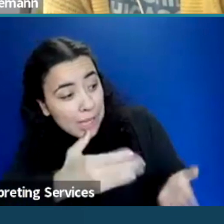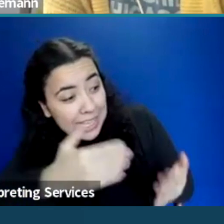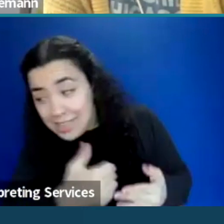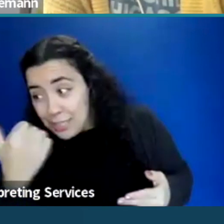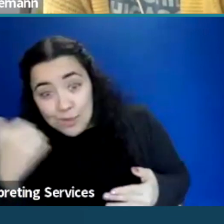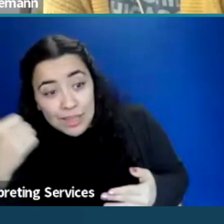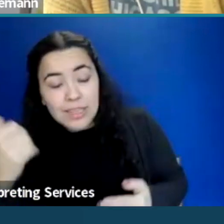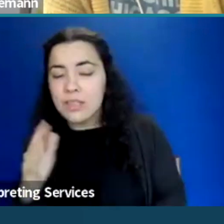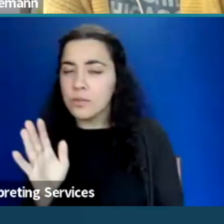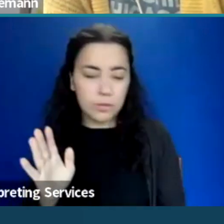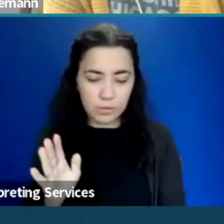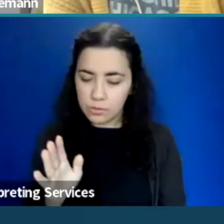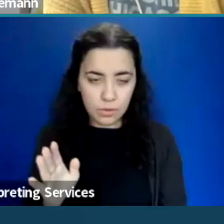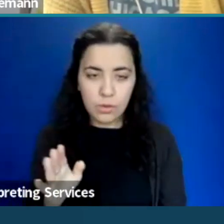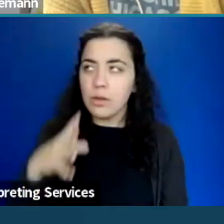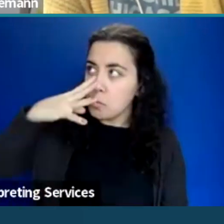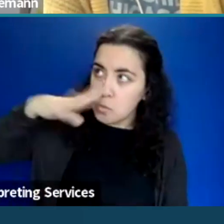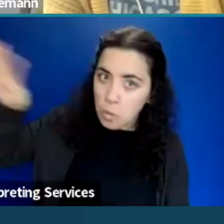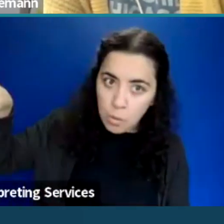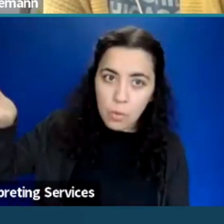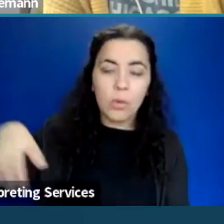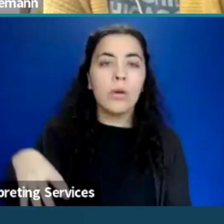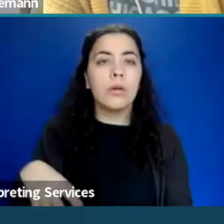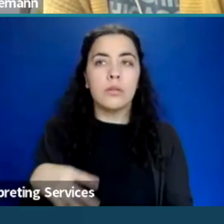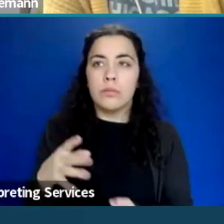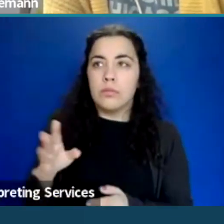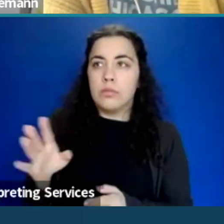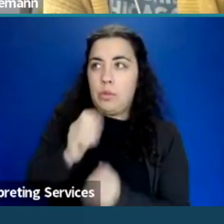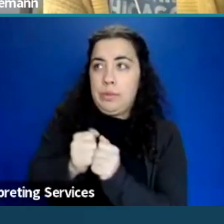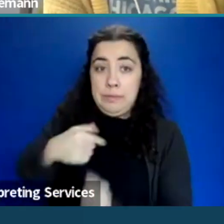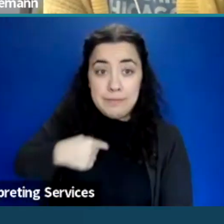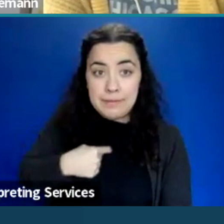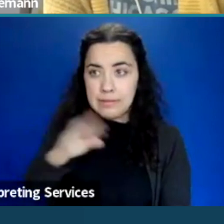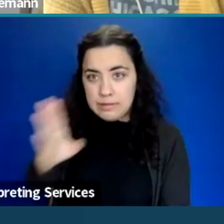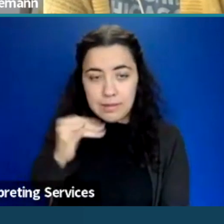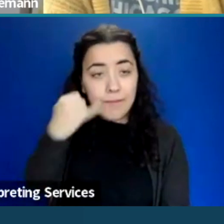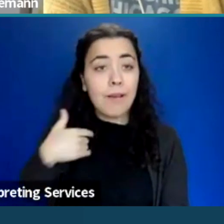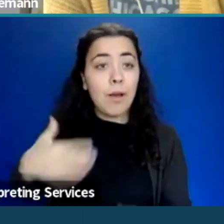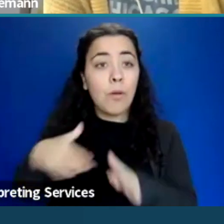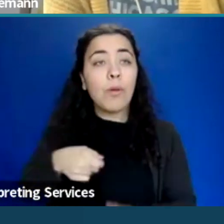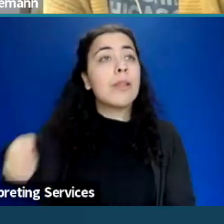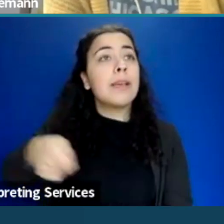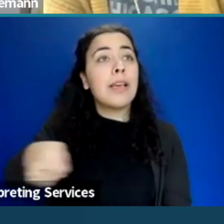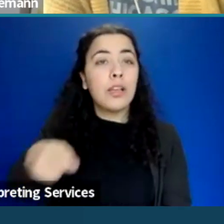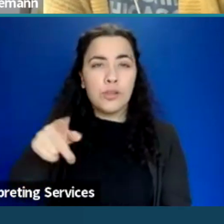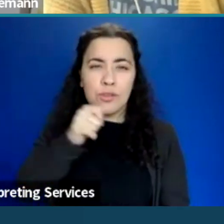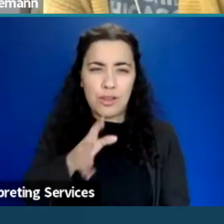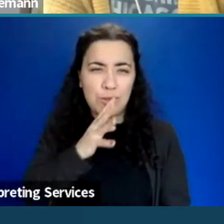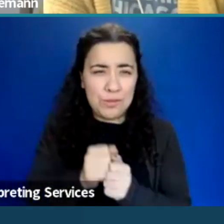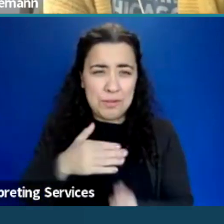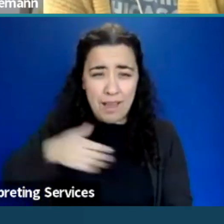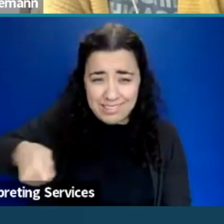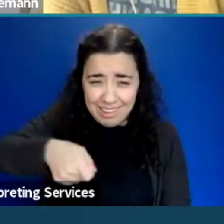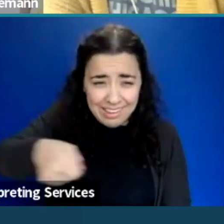you ignore him. I mean, talk to me. If I walked in with a cane, you wouldn't be talking to my cane. You